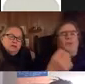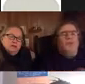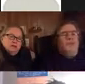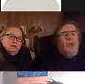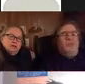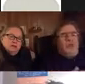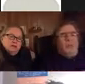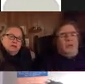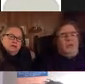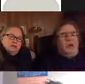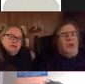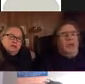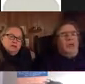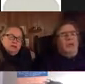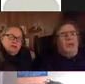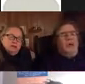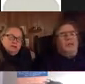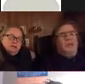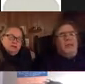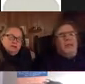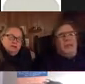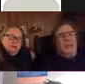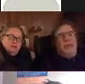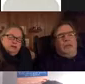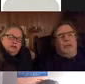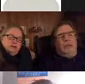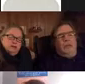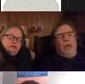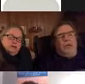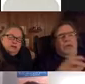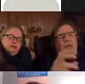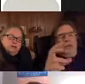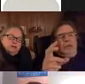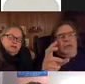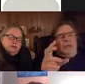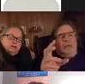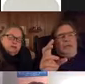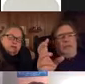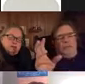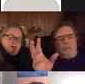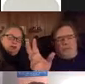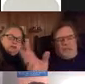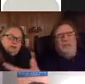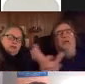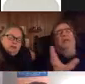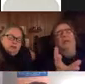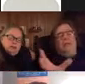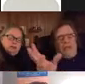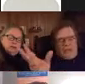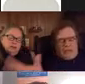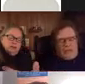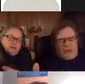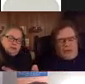Toronto, Vanderbilt grad, talks about not about the